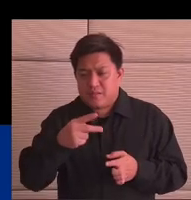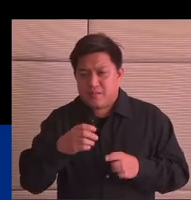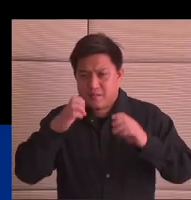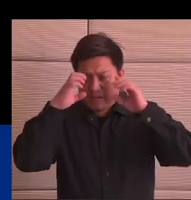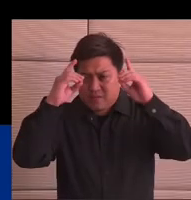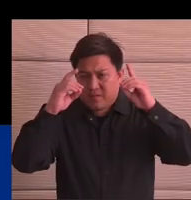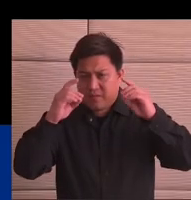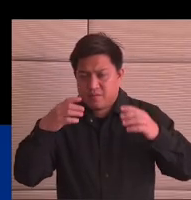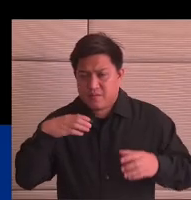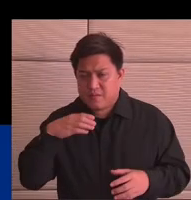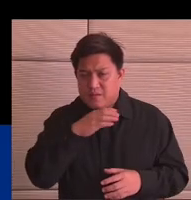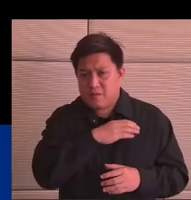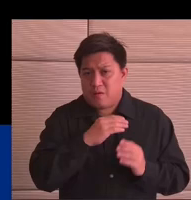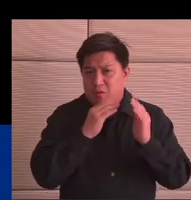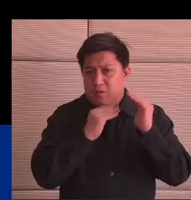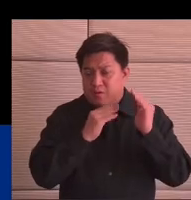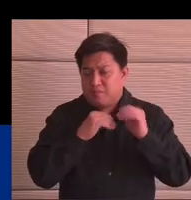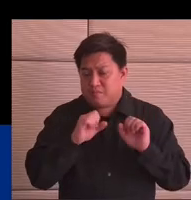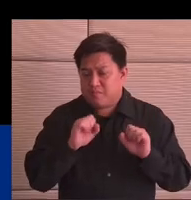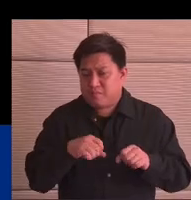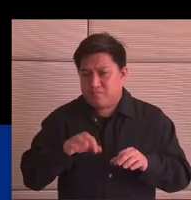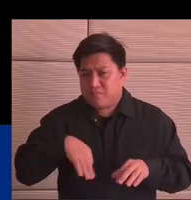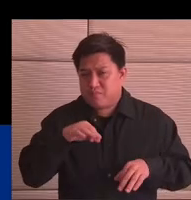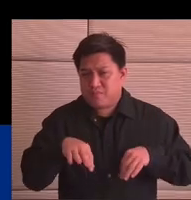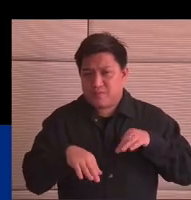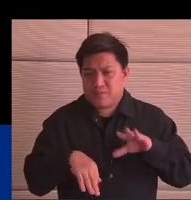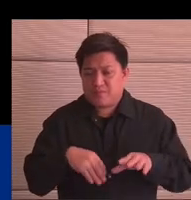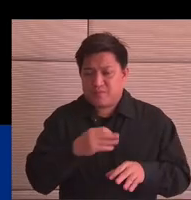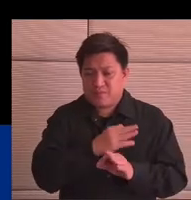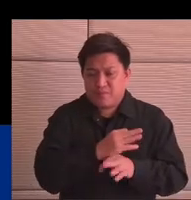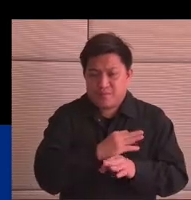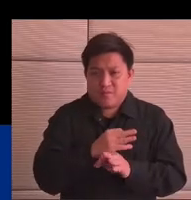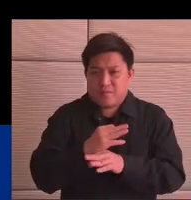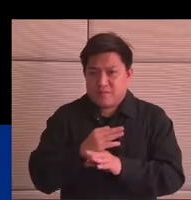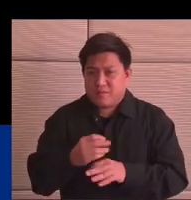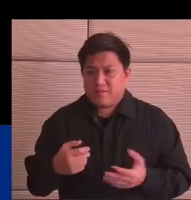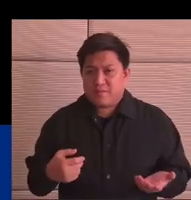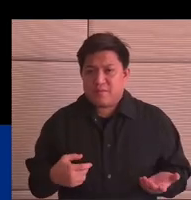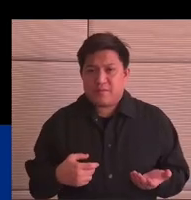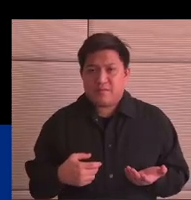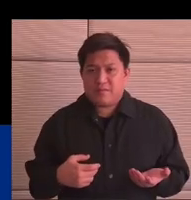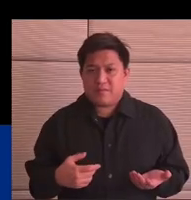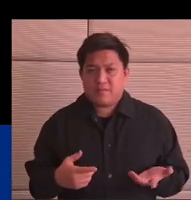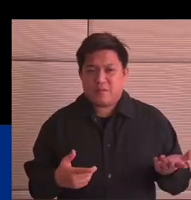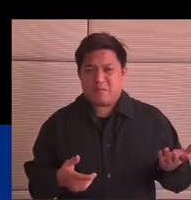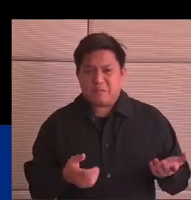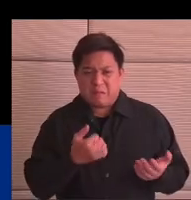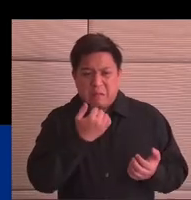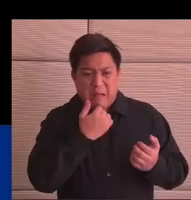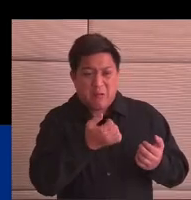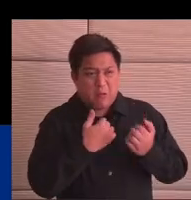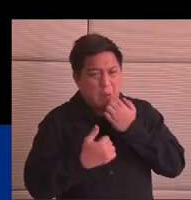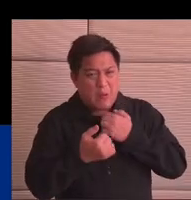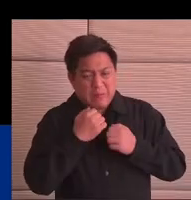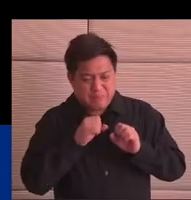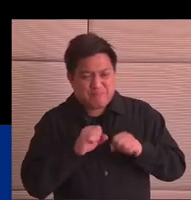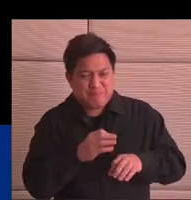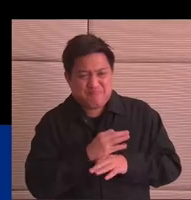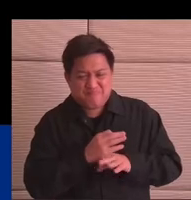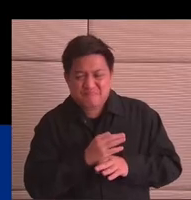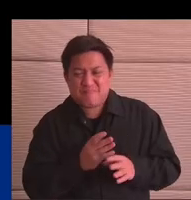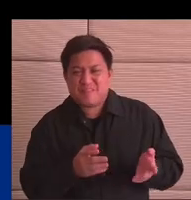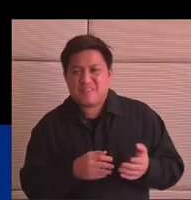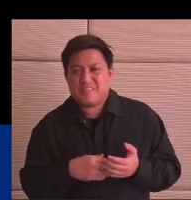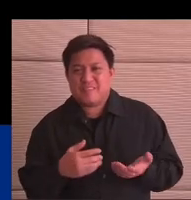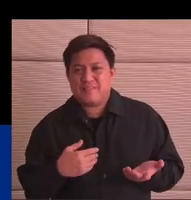Commission. We hope to be able to contribute to fixing many of the things that we see wrong. And then, again, as mentioned by